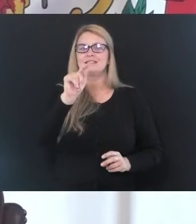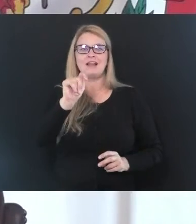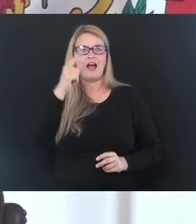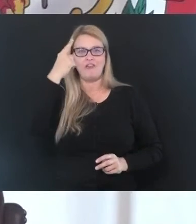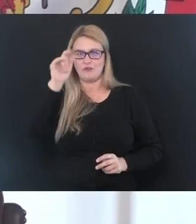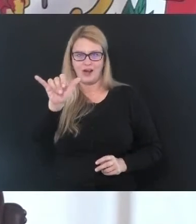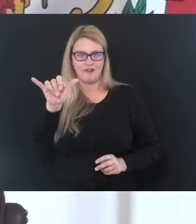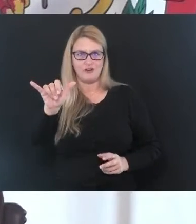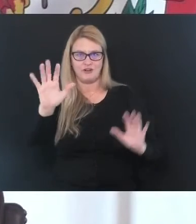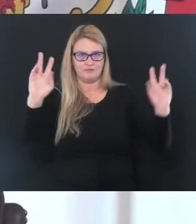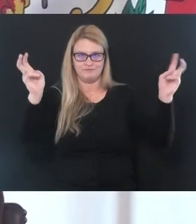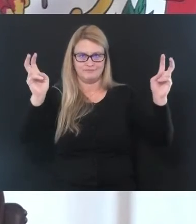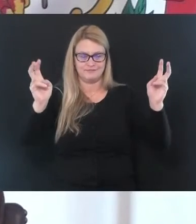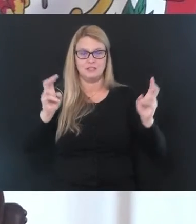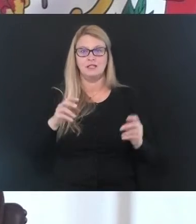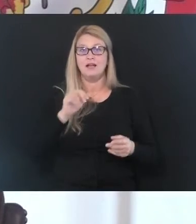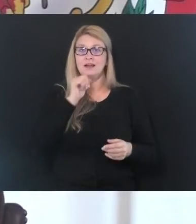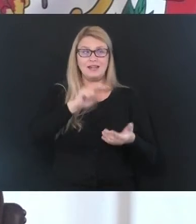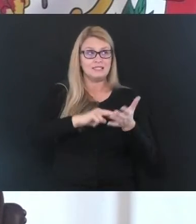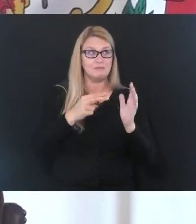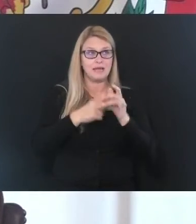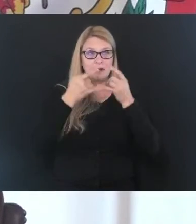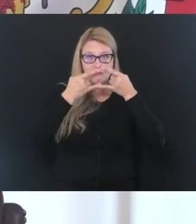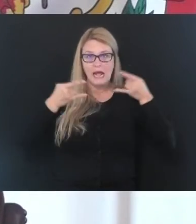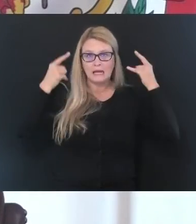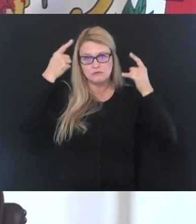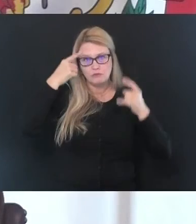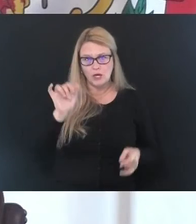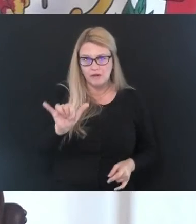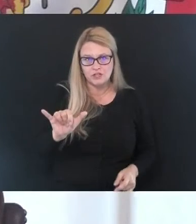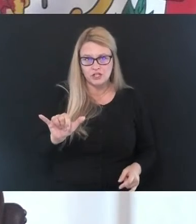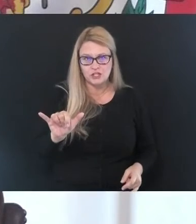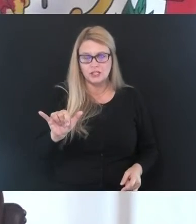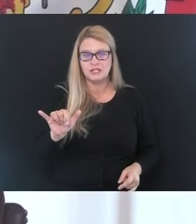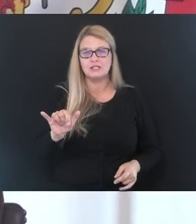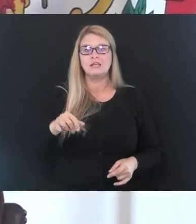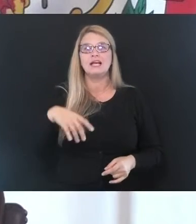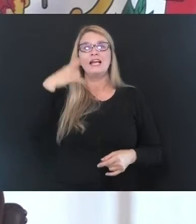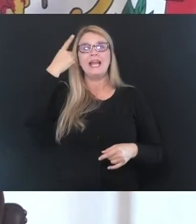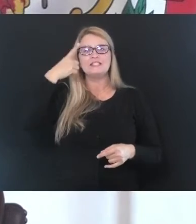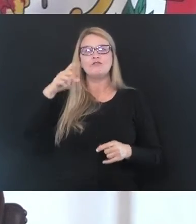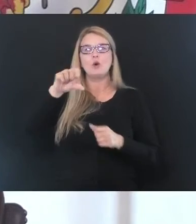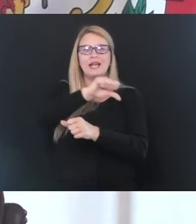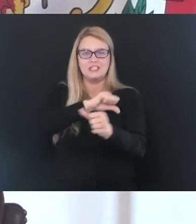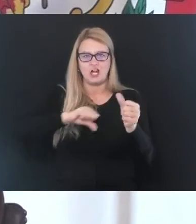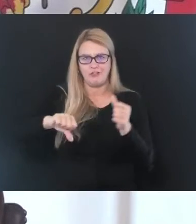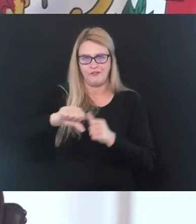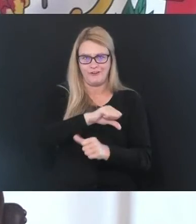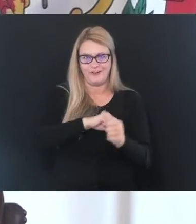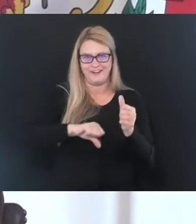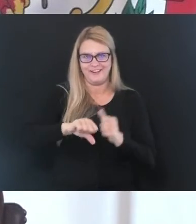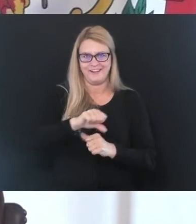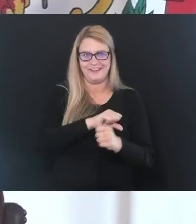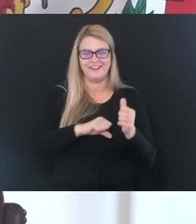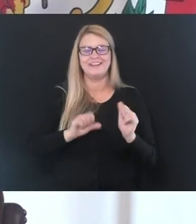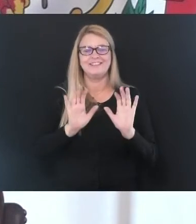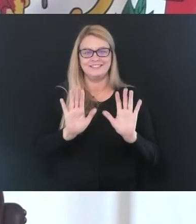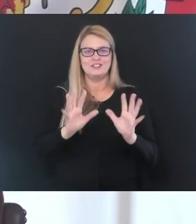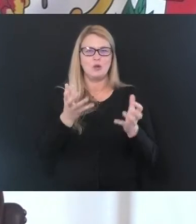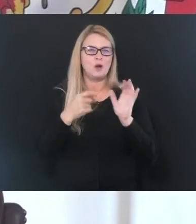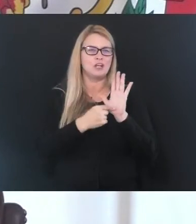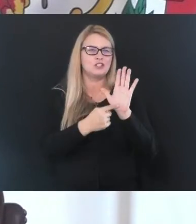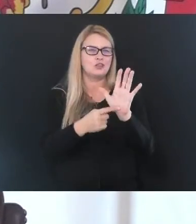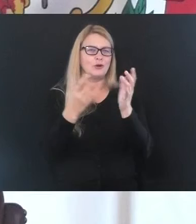not going to have to wear this mask forever. It's not forever. It's for each other. And so I want to show you